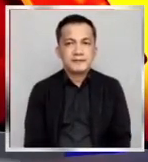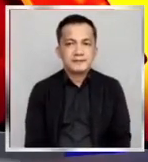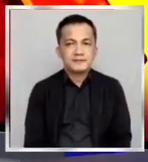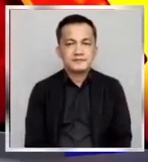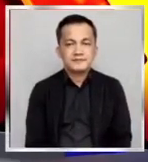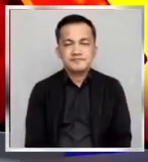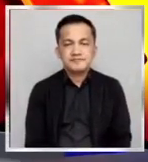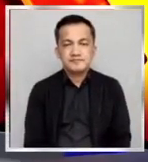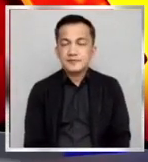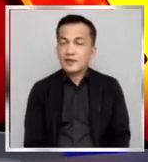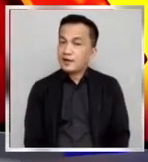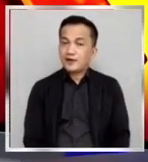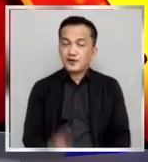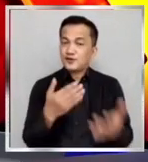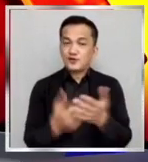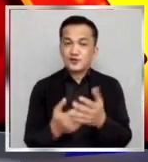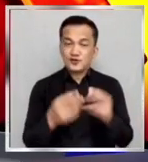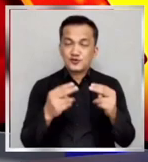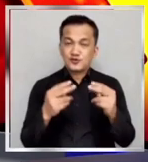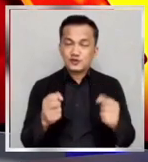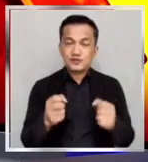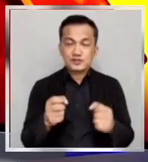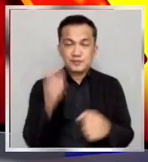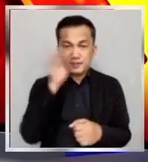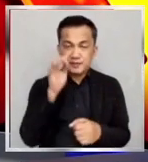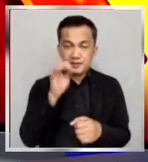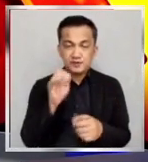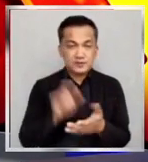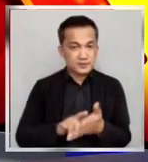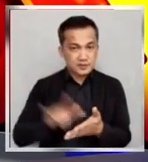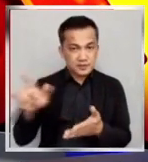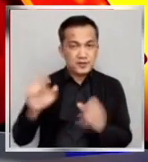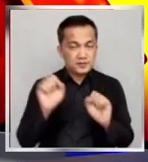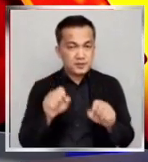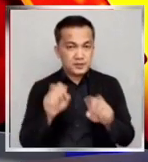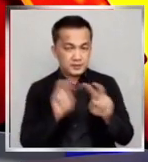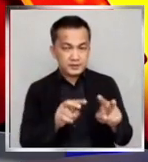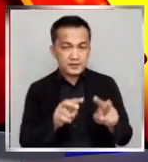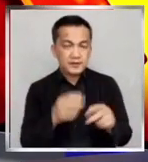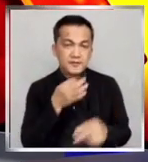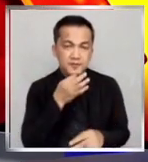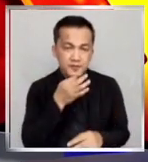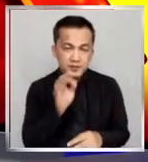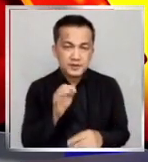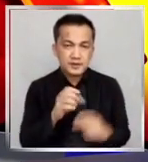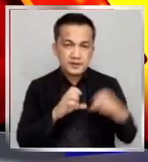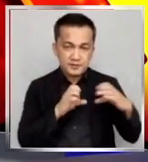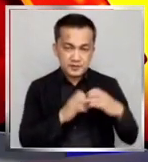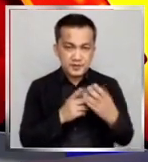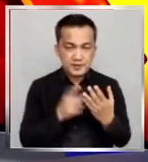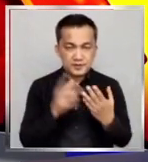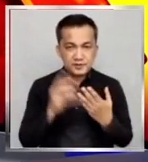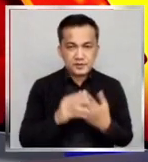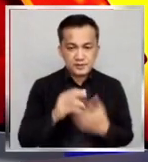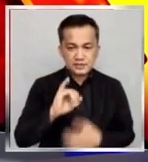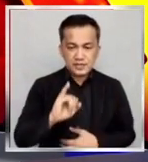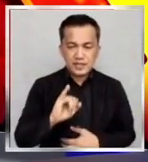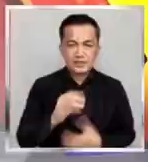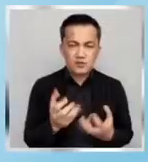good news para sa mga Pinoy abroad dahil pwede nang mapanood ang inyong favorite Kapuso program sa